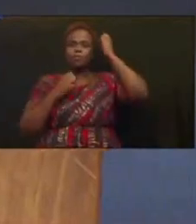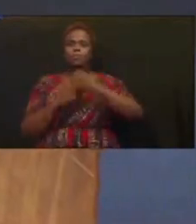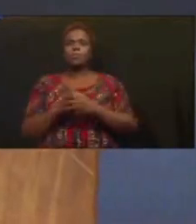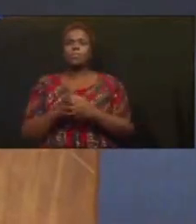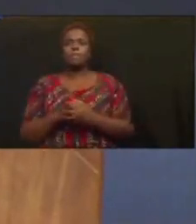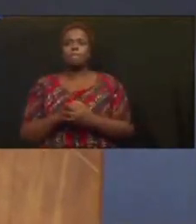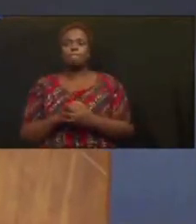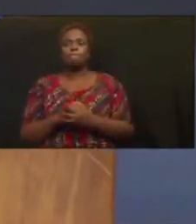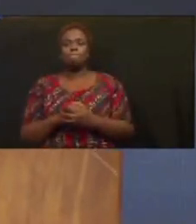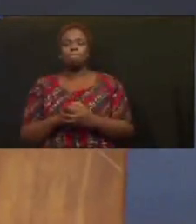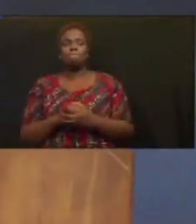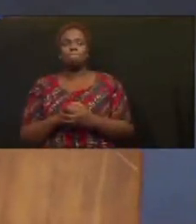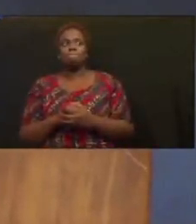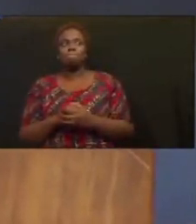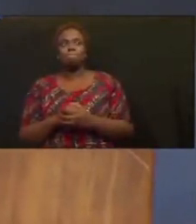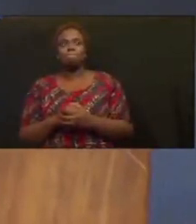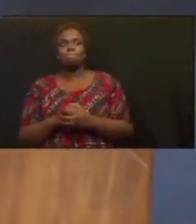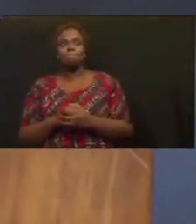according to